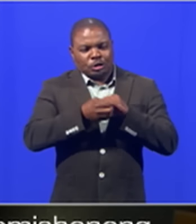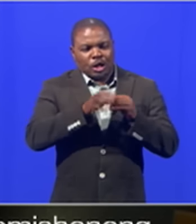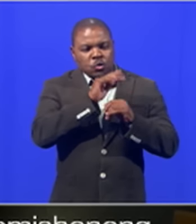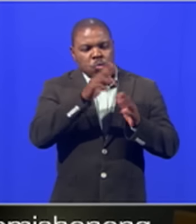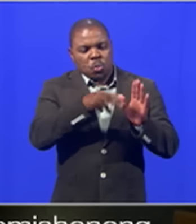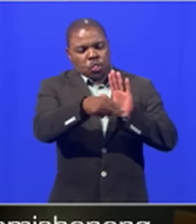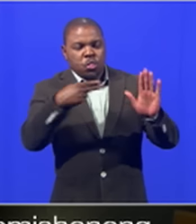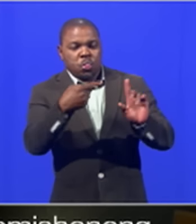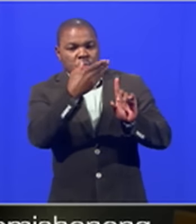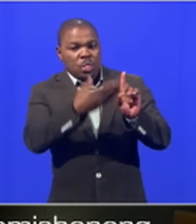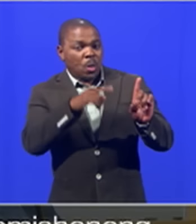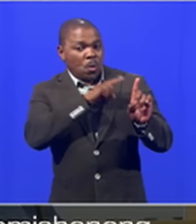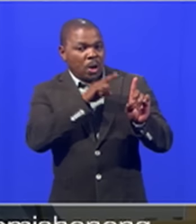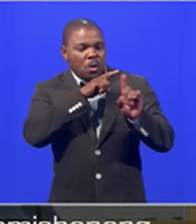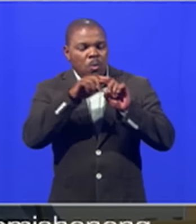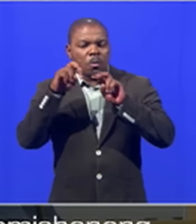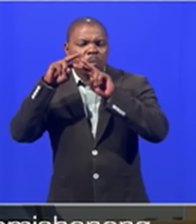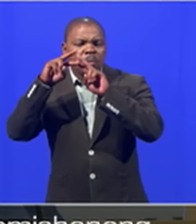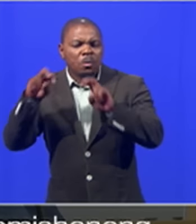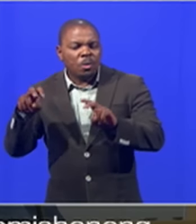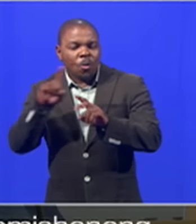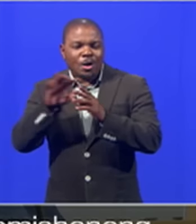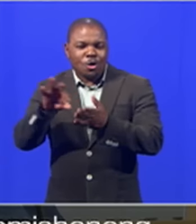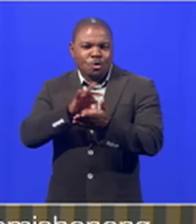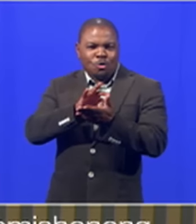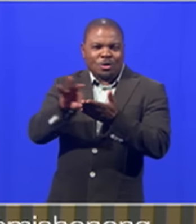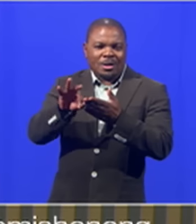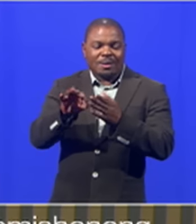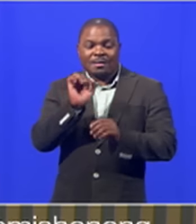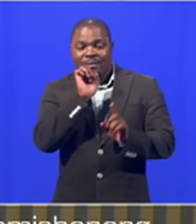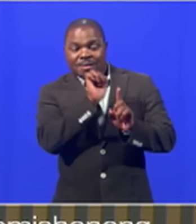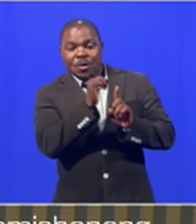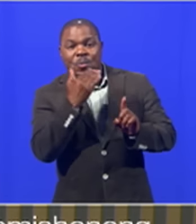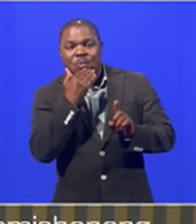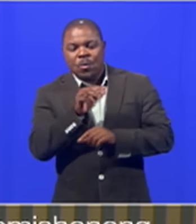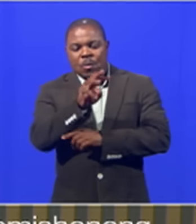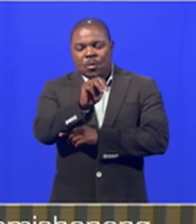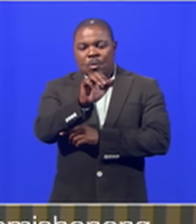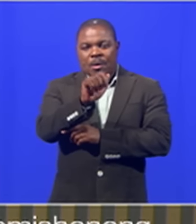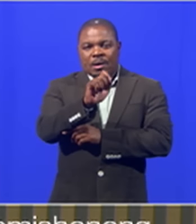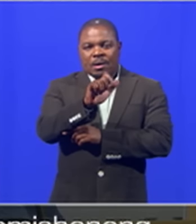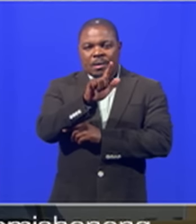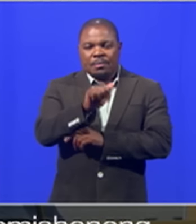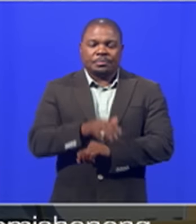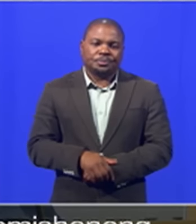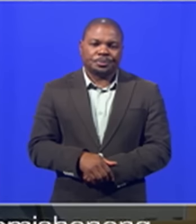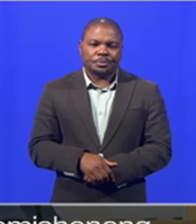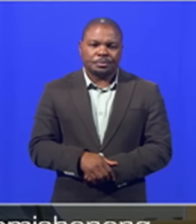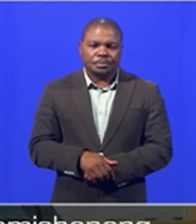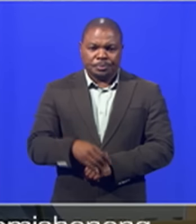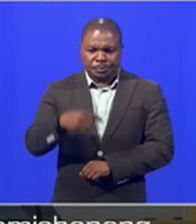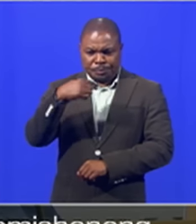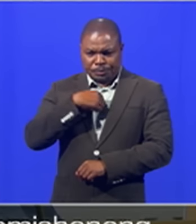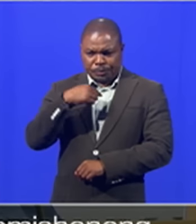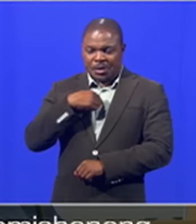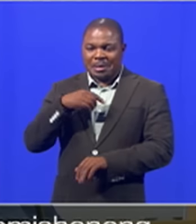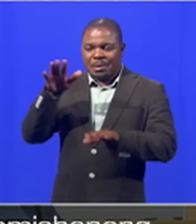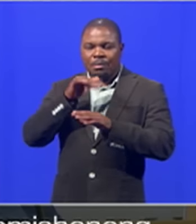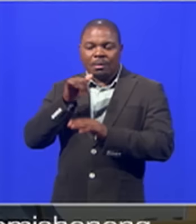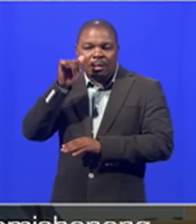a ne a le mo dipatlisisong tsa tendera e Matlala a e abetsweng. The perceived links that I have with persons in the